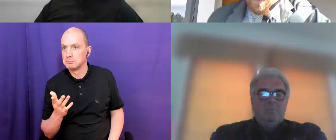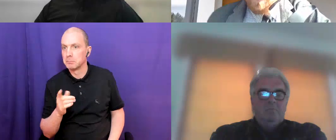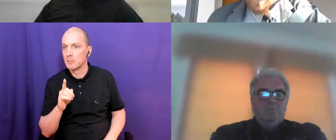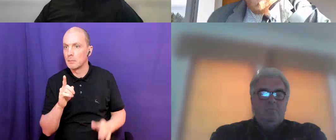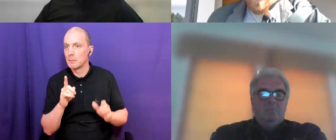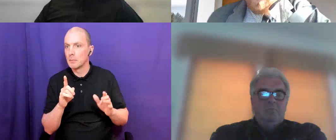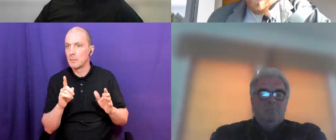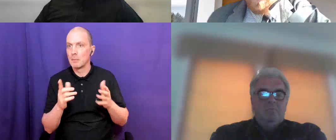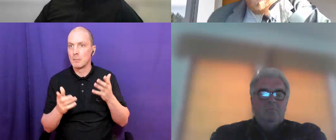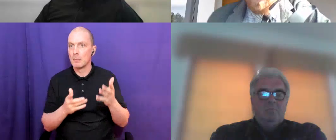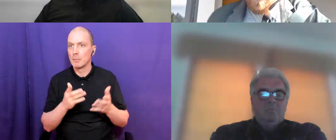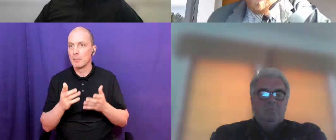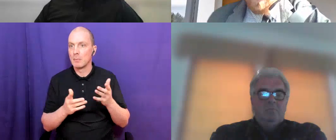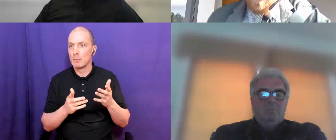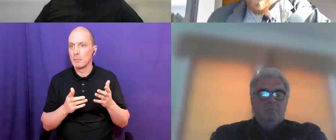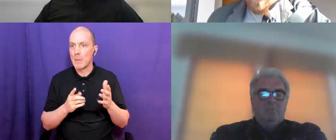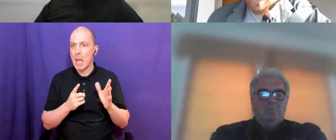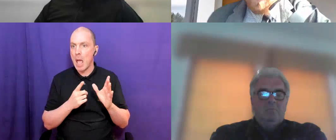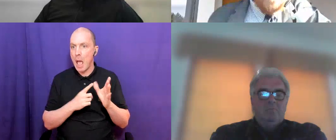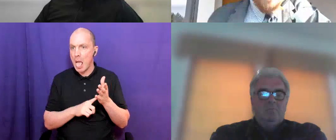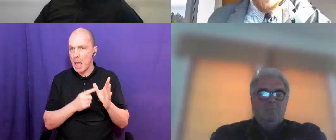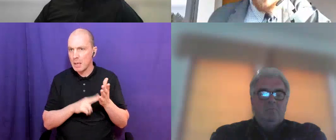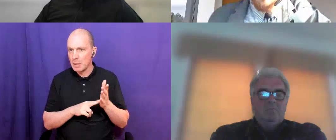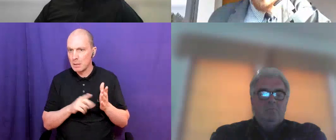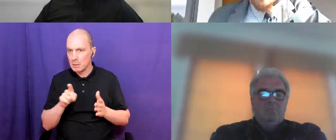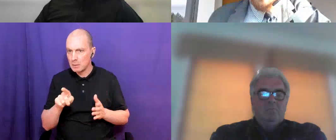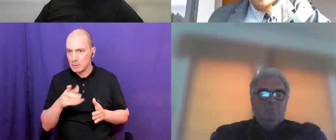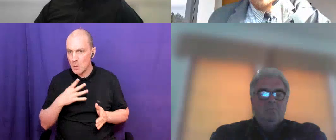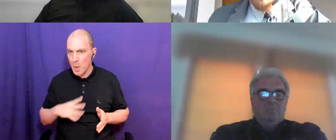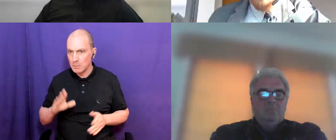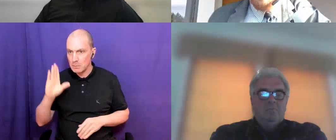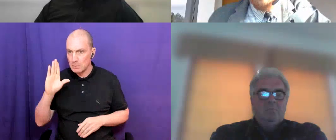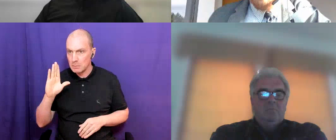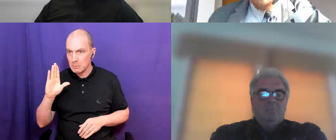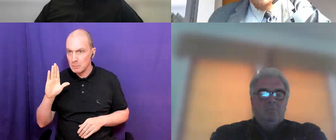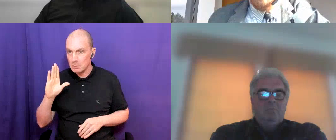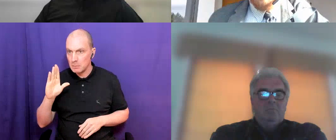Alan Cresswell. Alan, were you looking to come in?